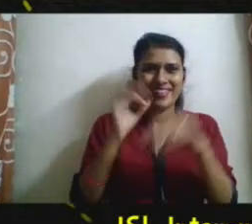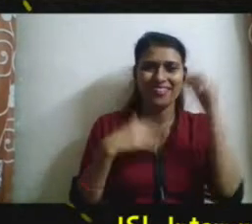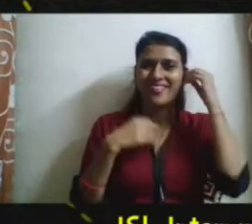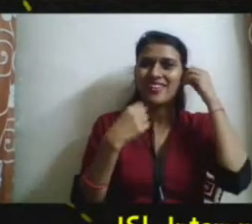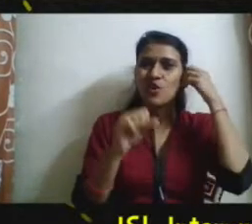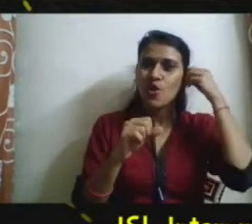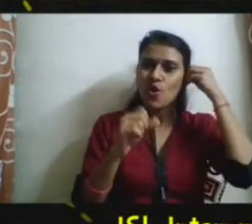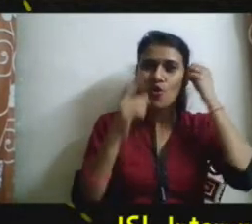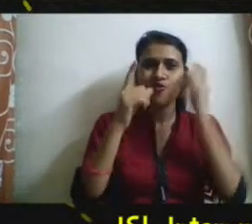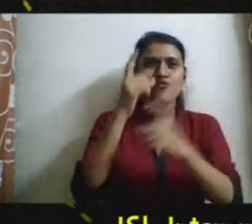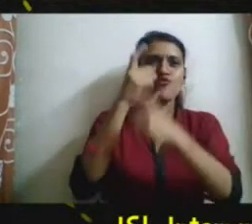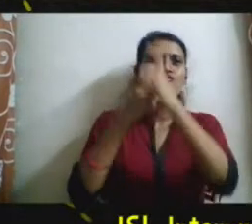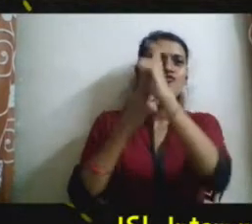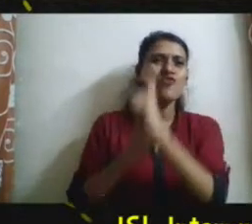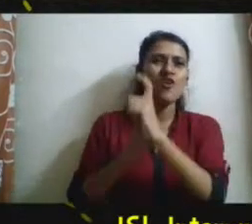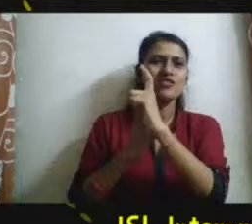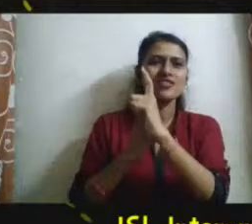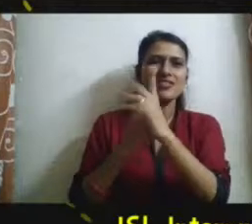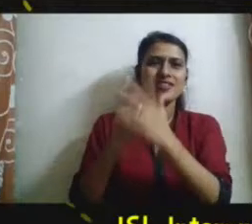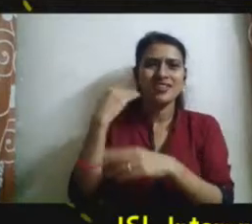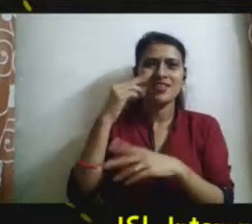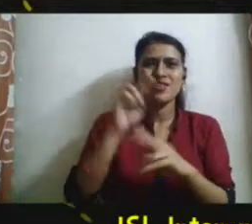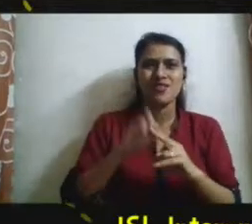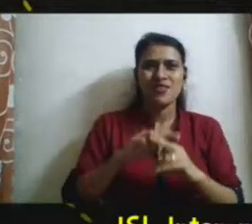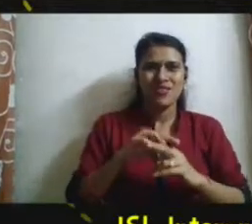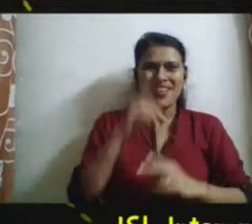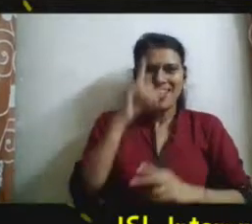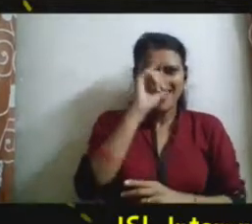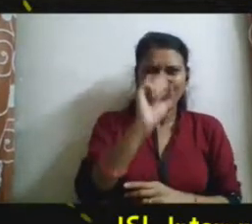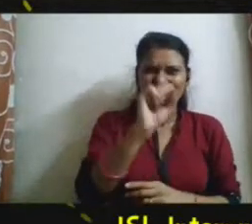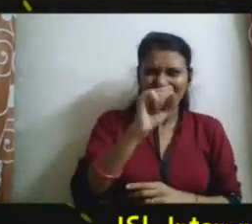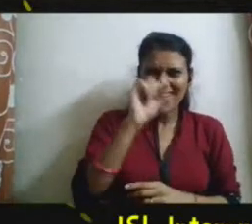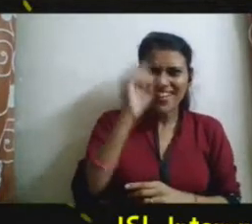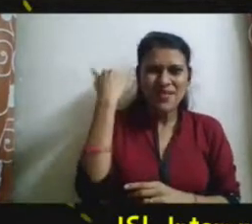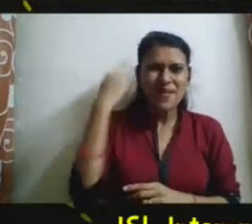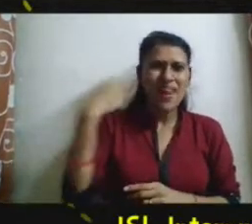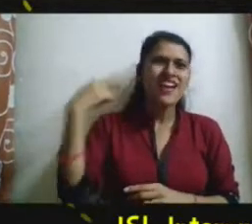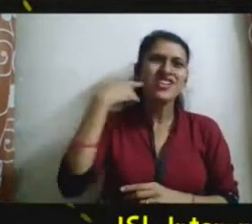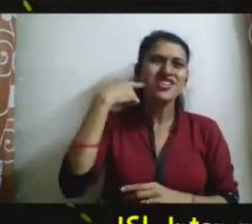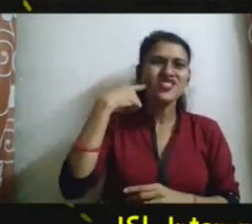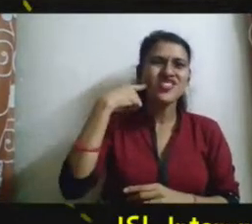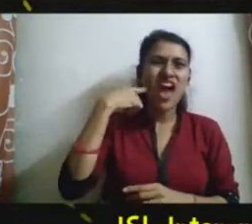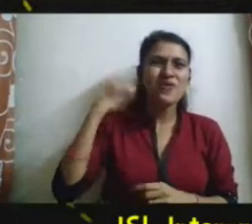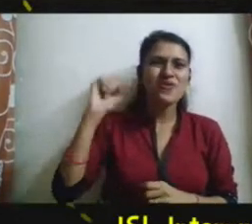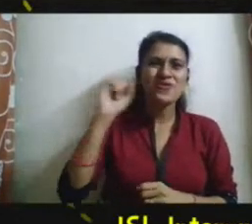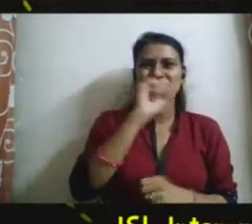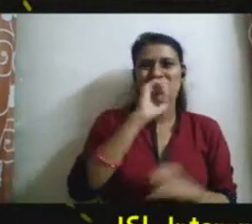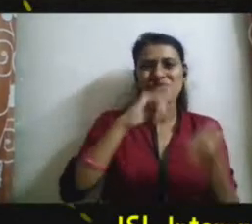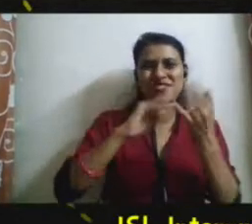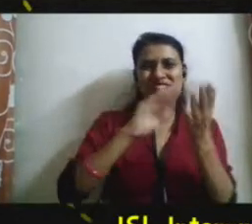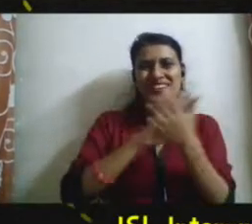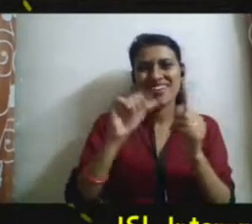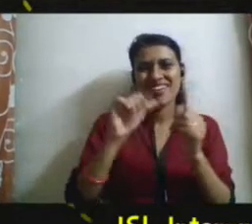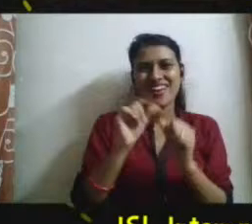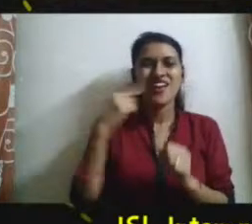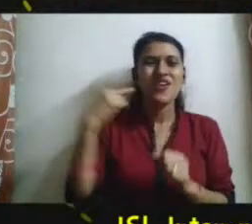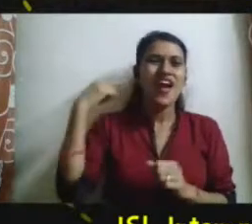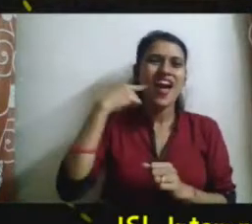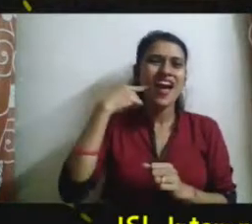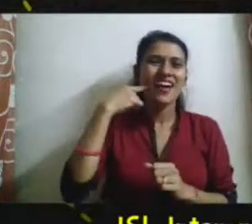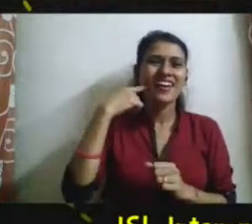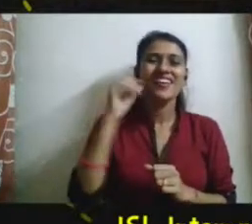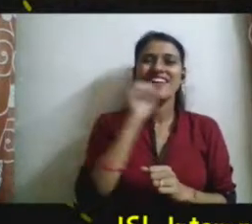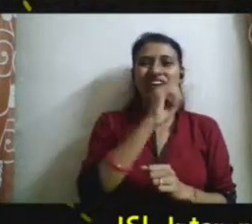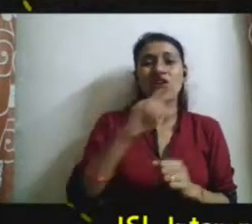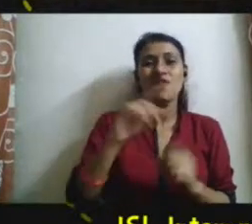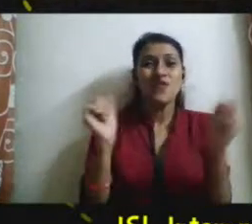Fauji. You know that serial, of course, Shah Rukh Khan. So I got all